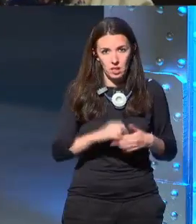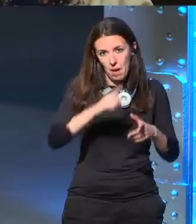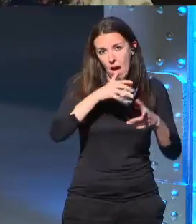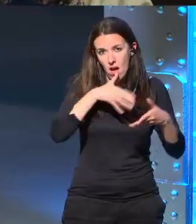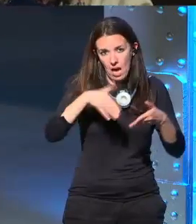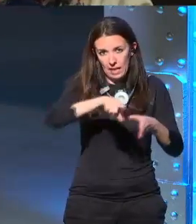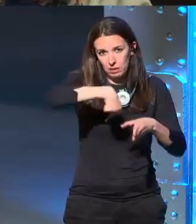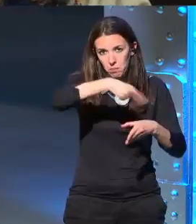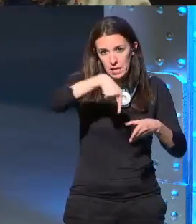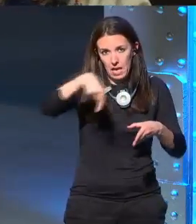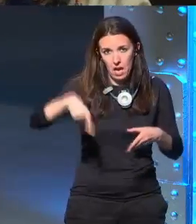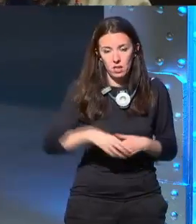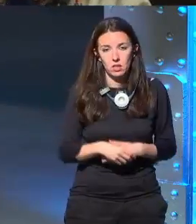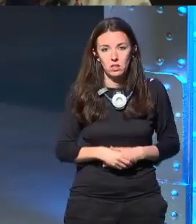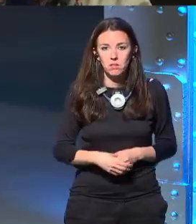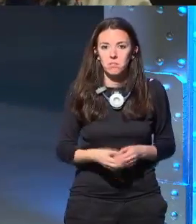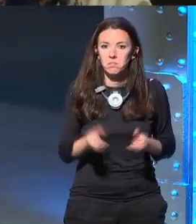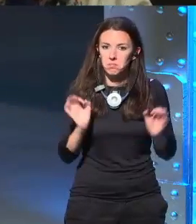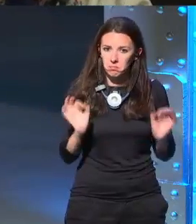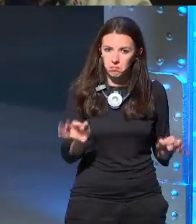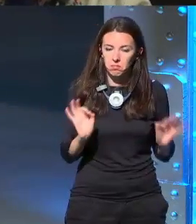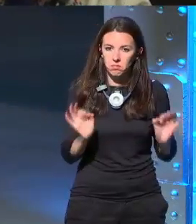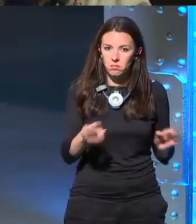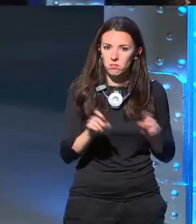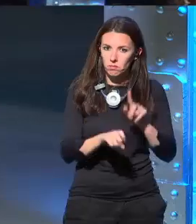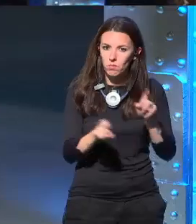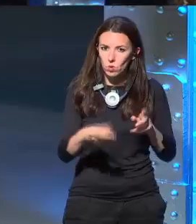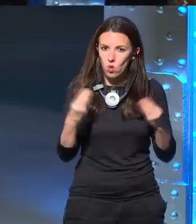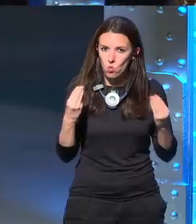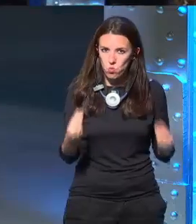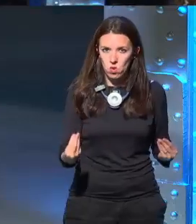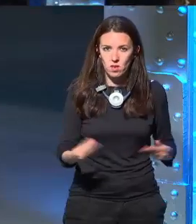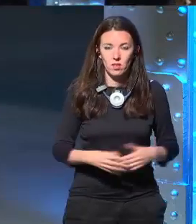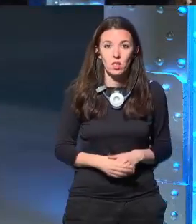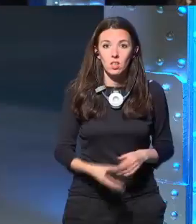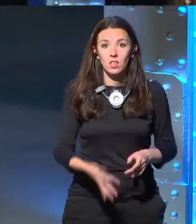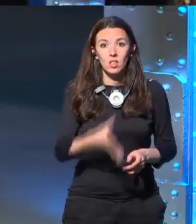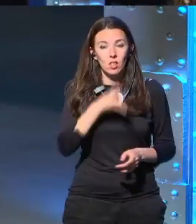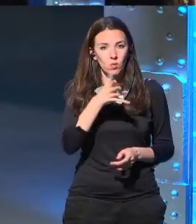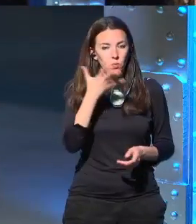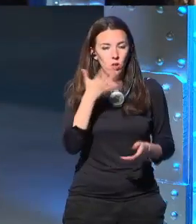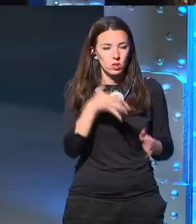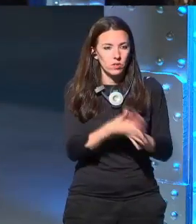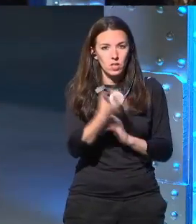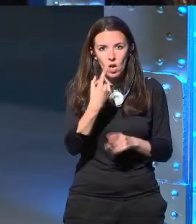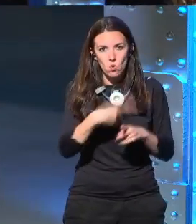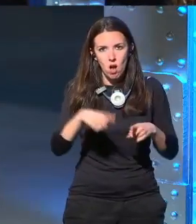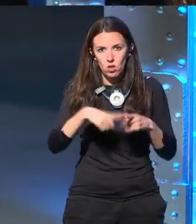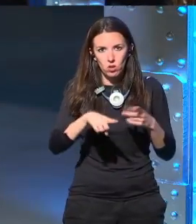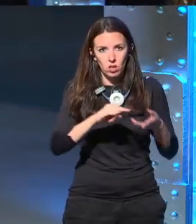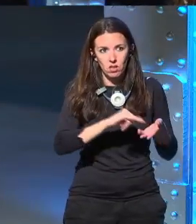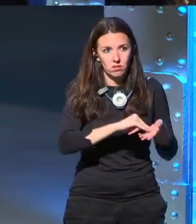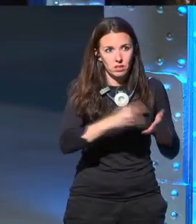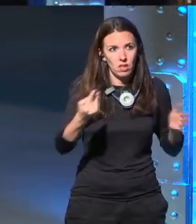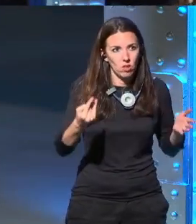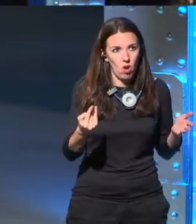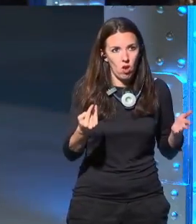presentation. Which is, our technology has made things go so fast. We don't